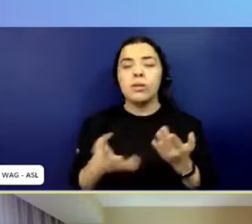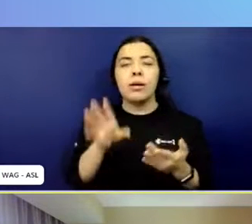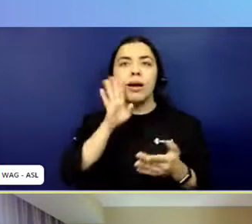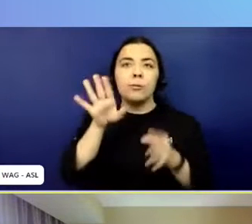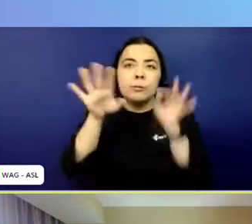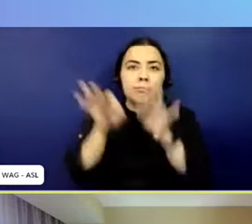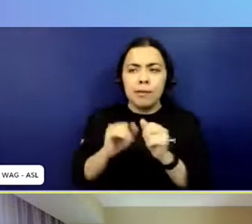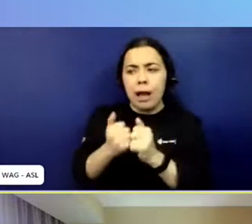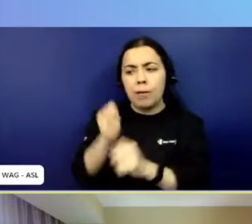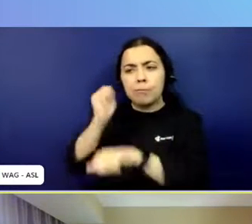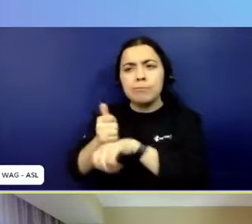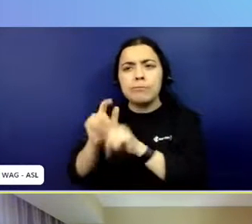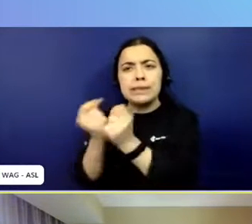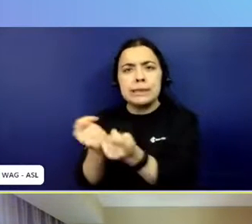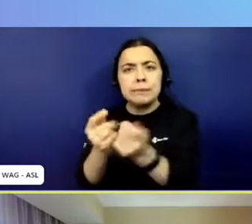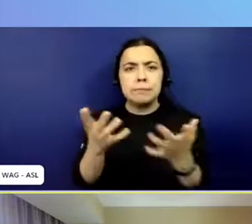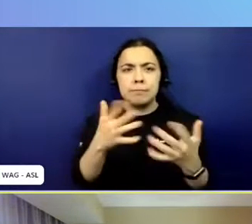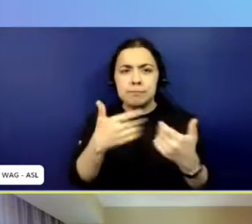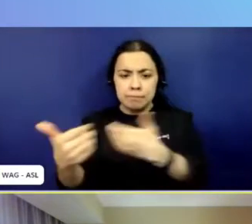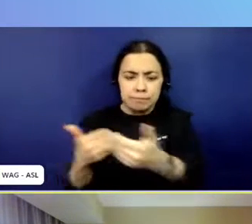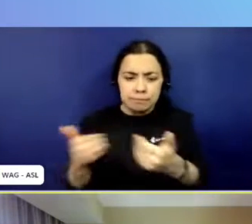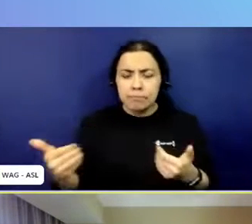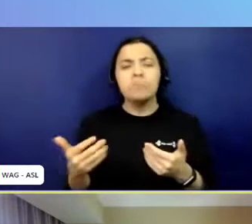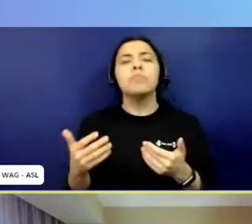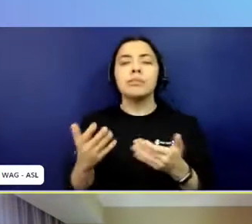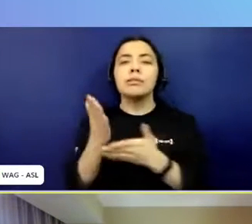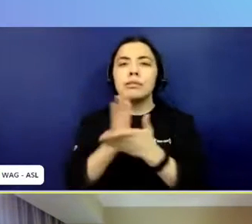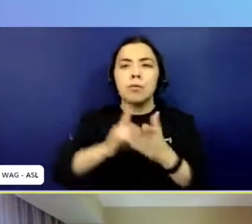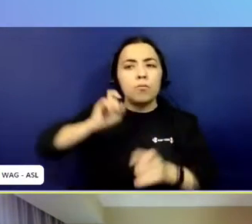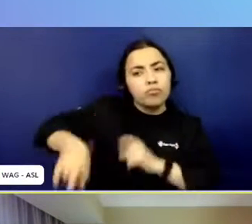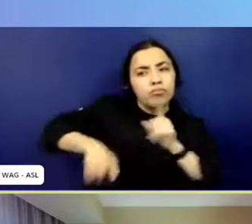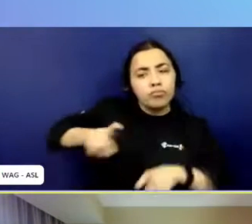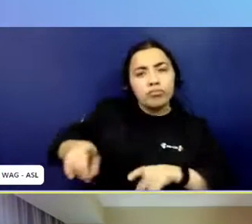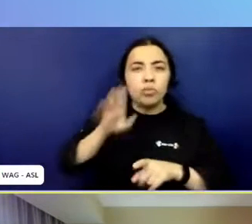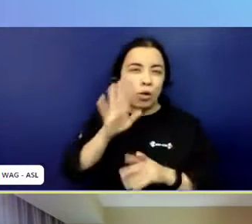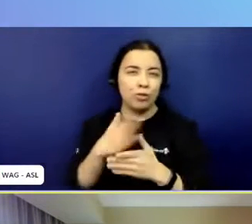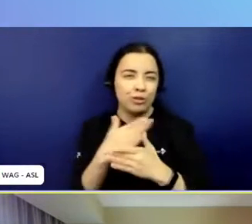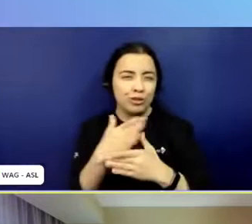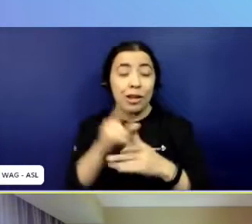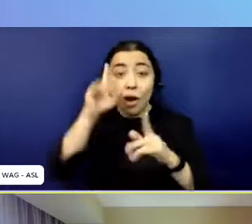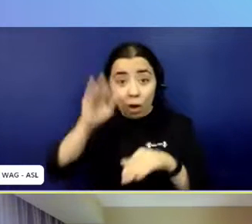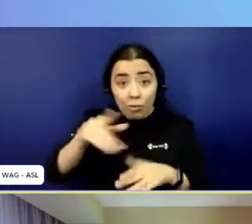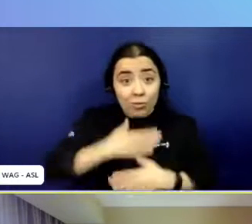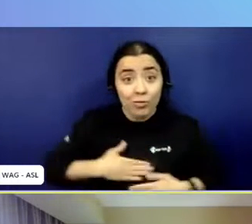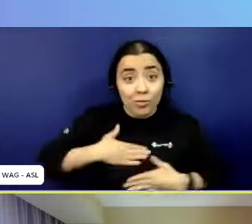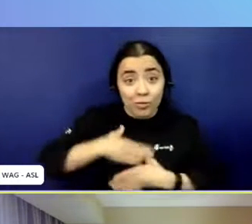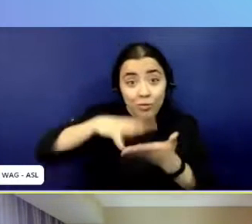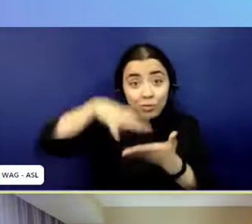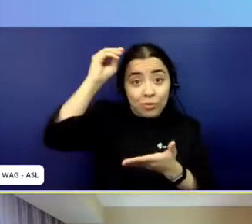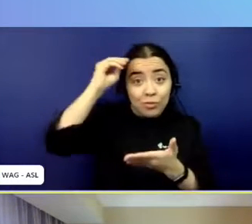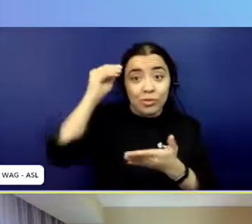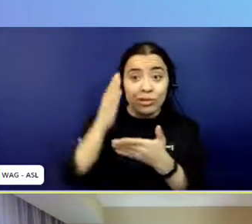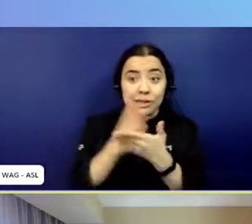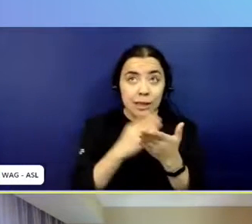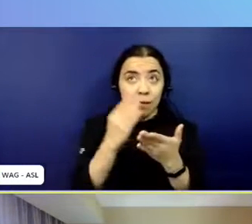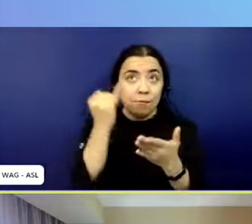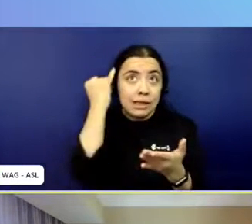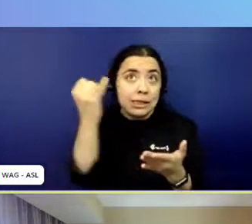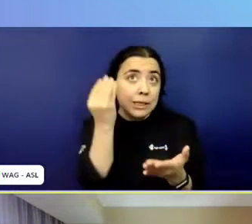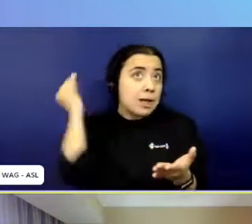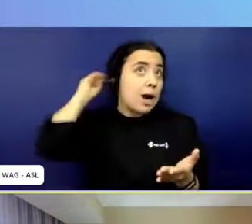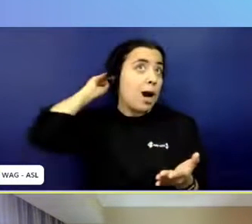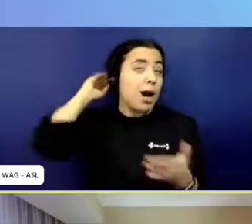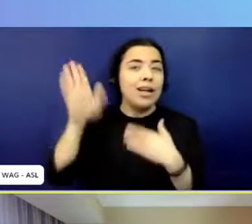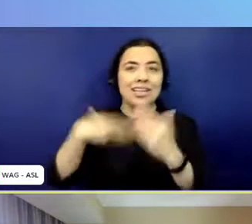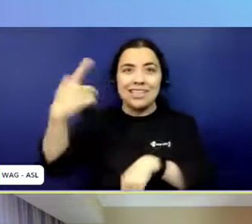teams, and some of the questions that we asked during this time. I hope you'll have fun learning and take away some ideas the next time